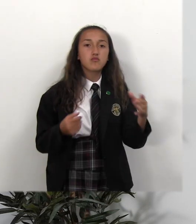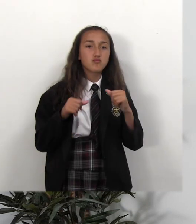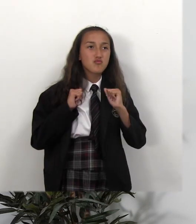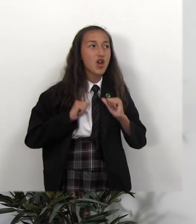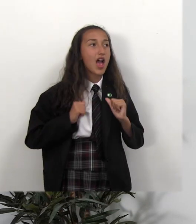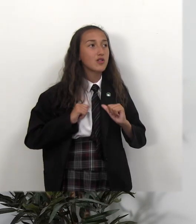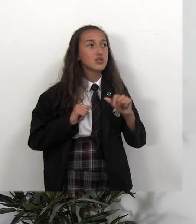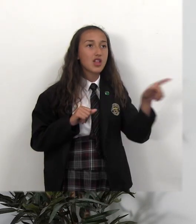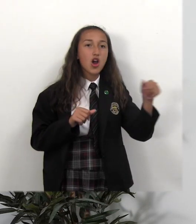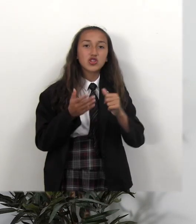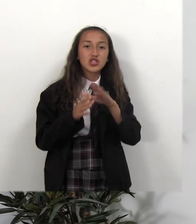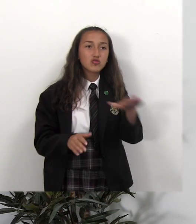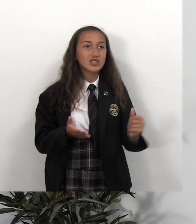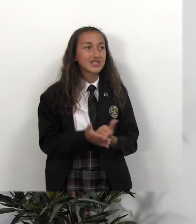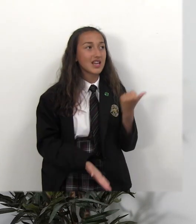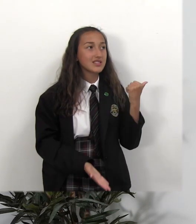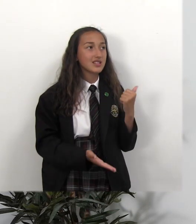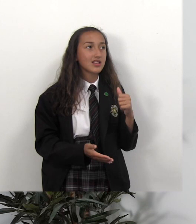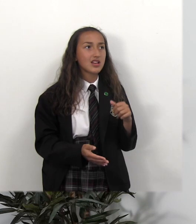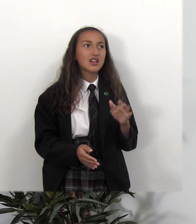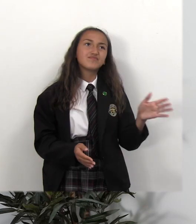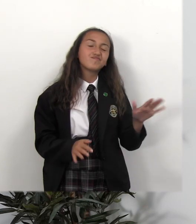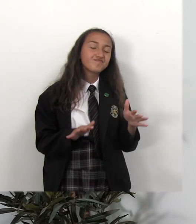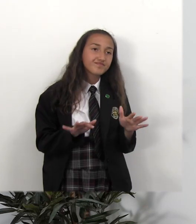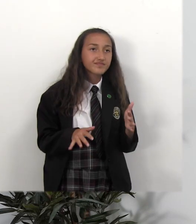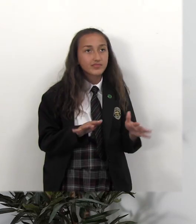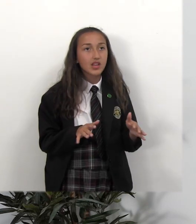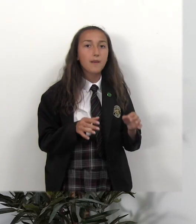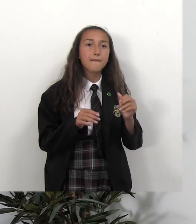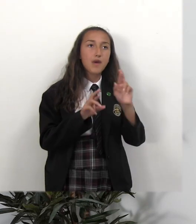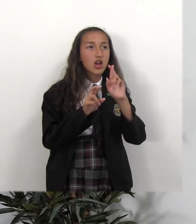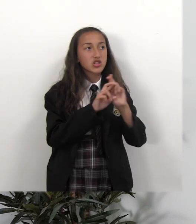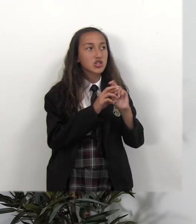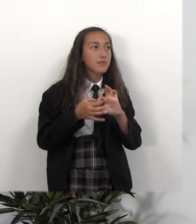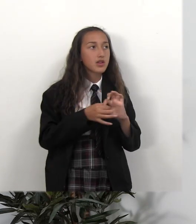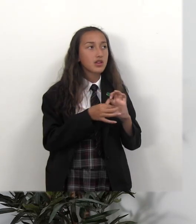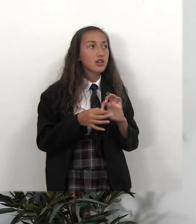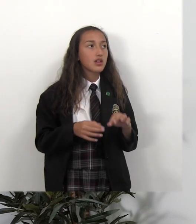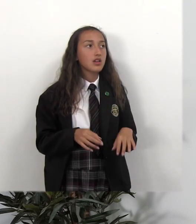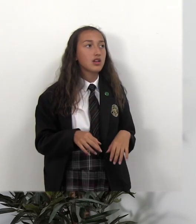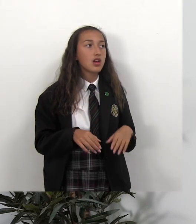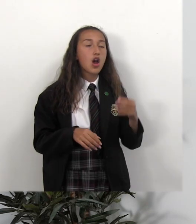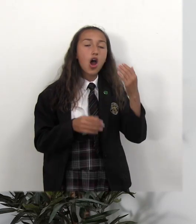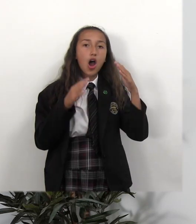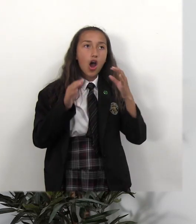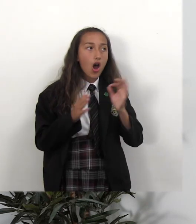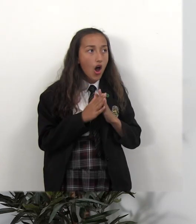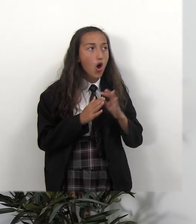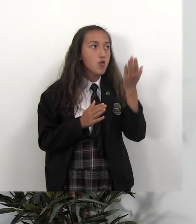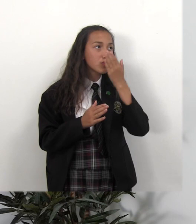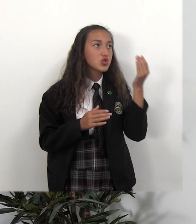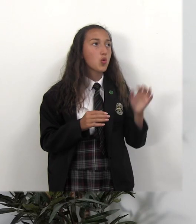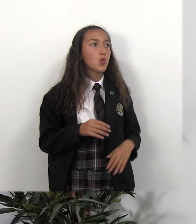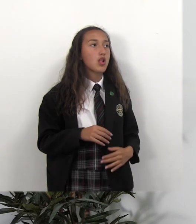children's successes, and this year, as a consequence of that effective partnership between child, home and school, we have seen